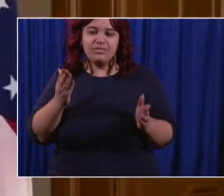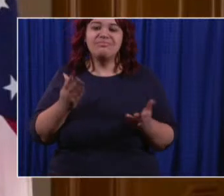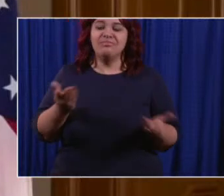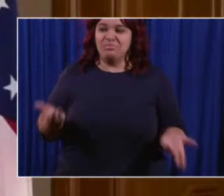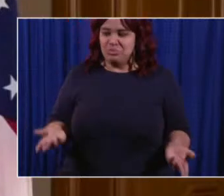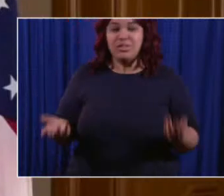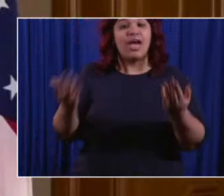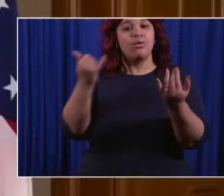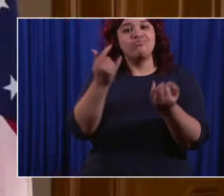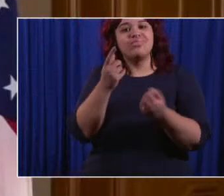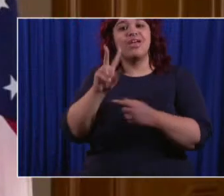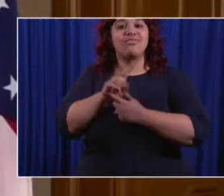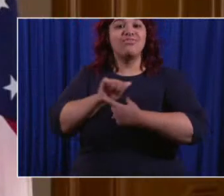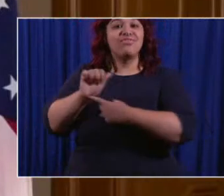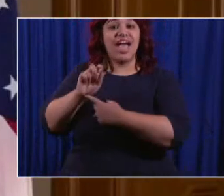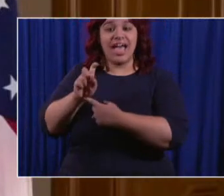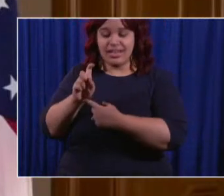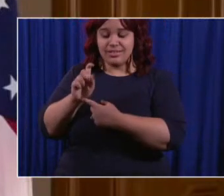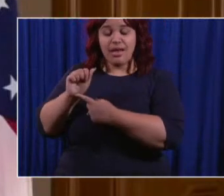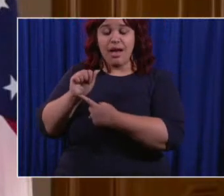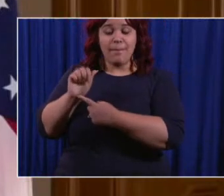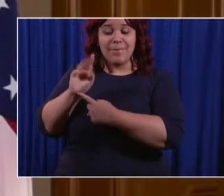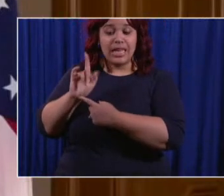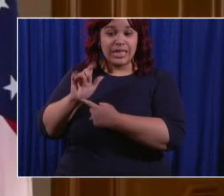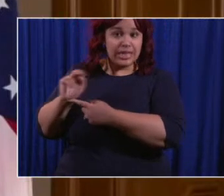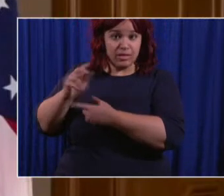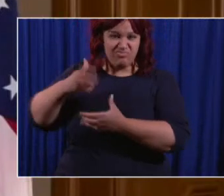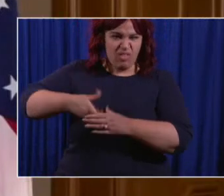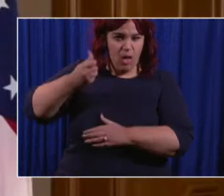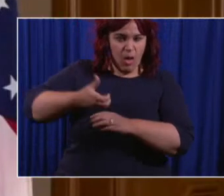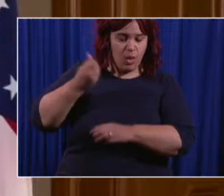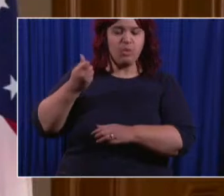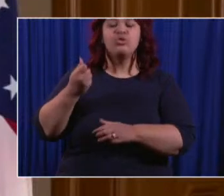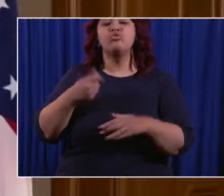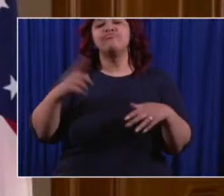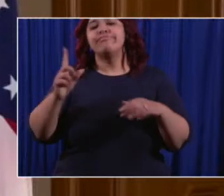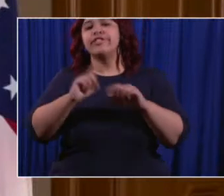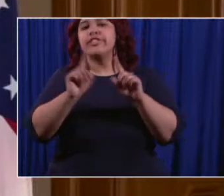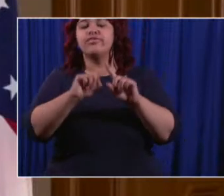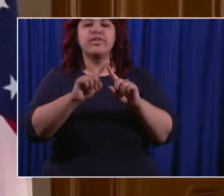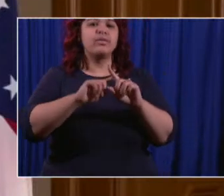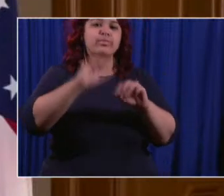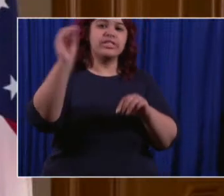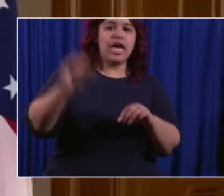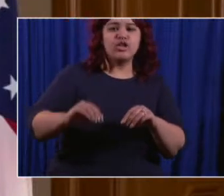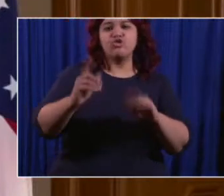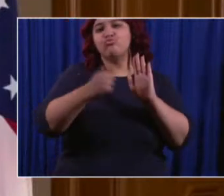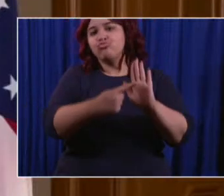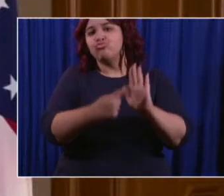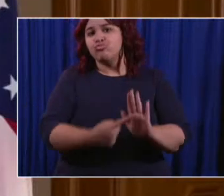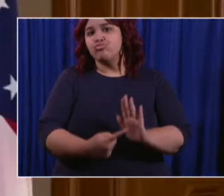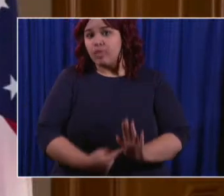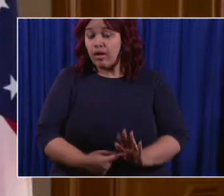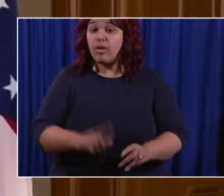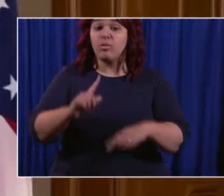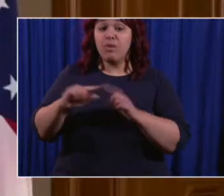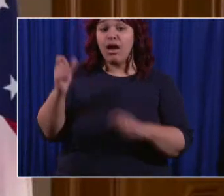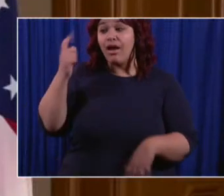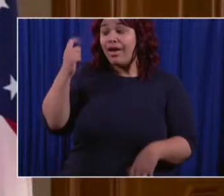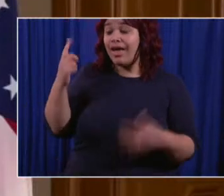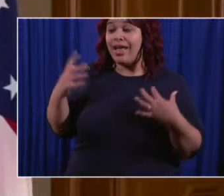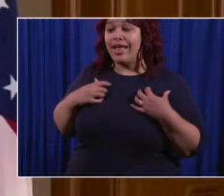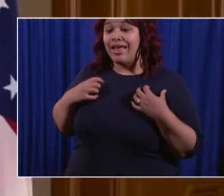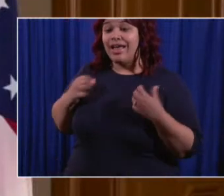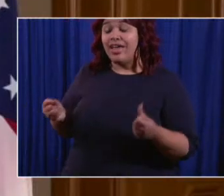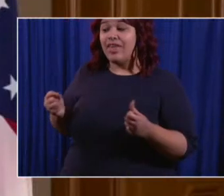success of Vax-A-Million that you've talked about, within the health community, there are medical professionals who believe when a monetary value is attached